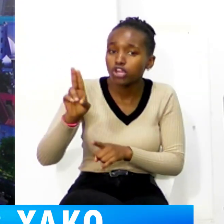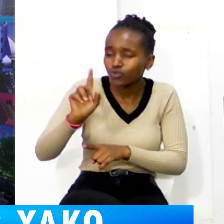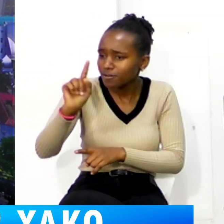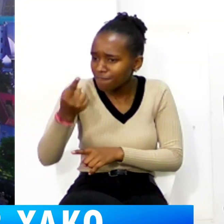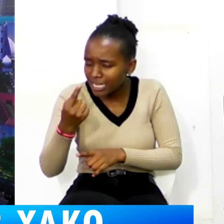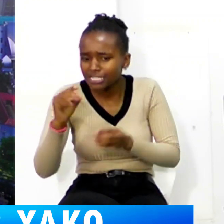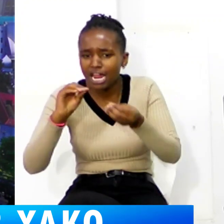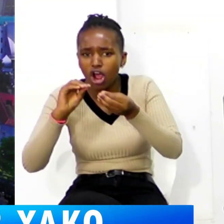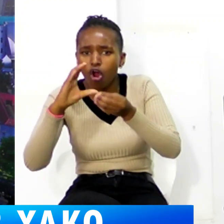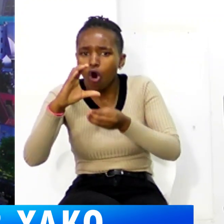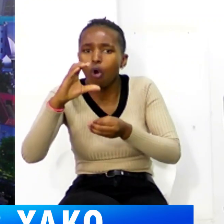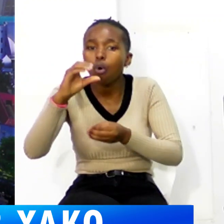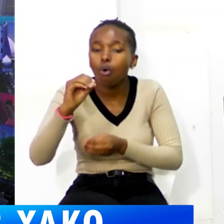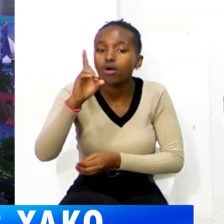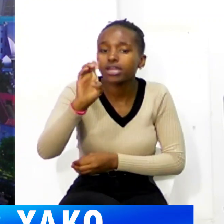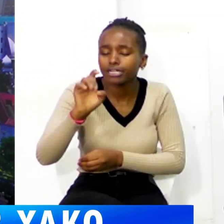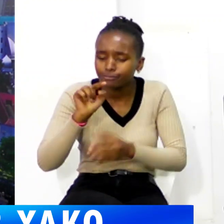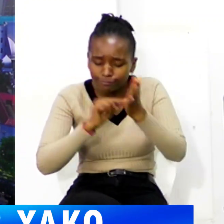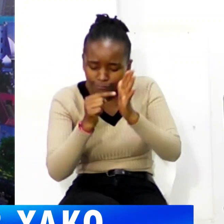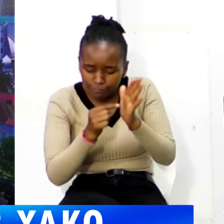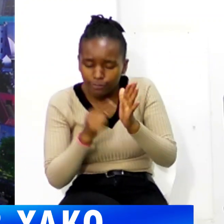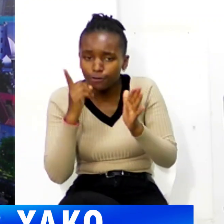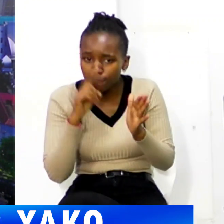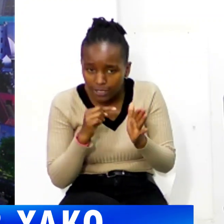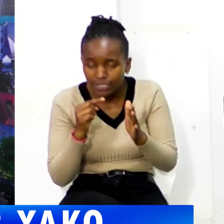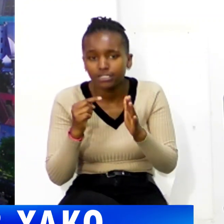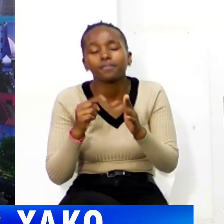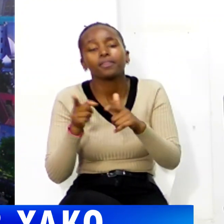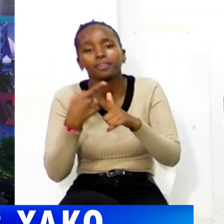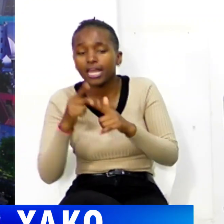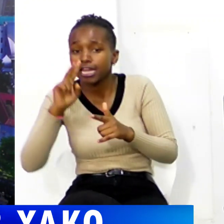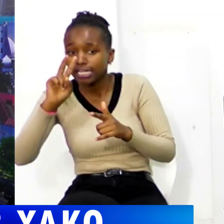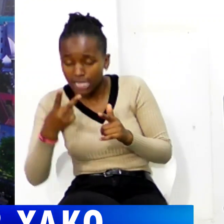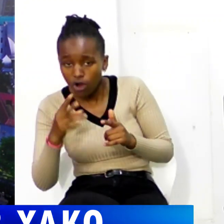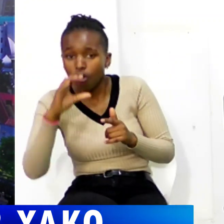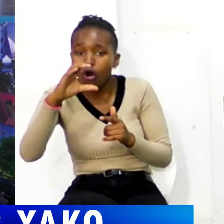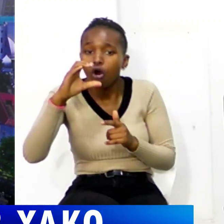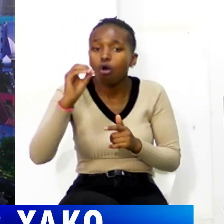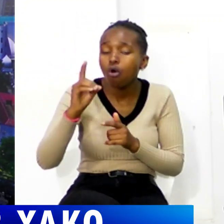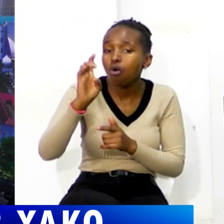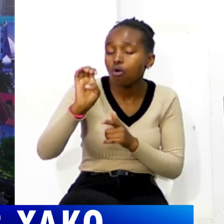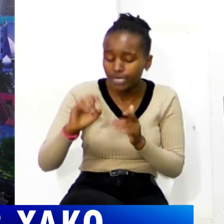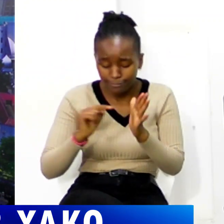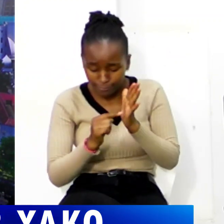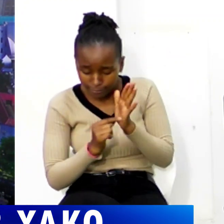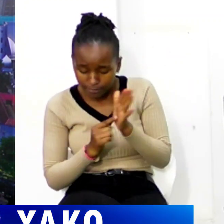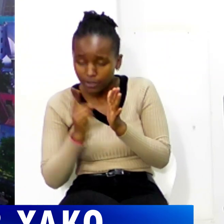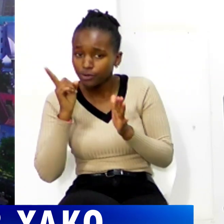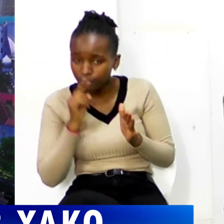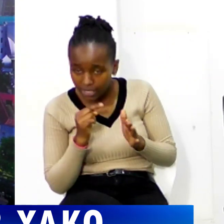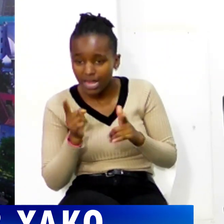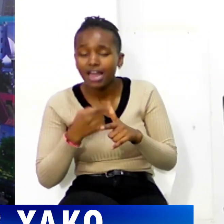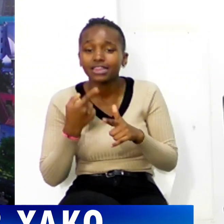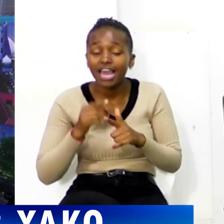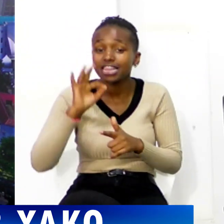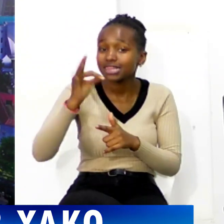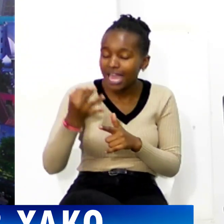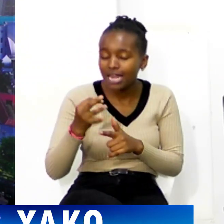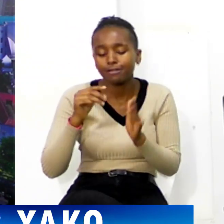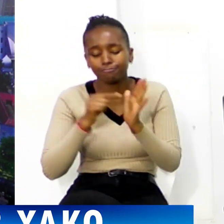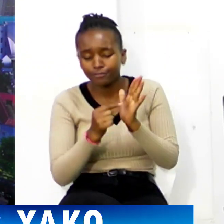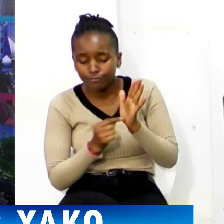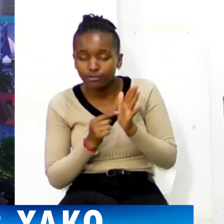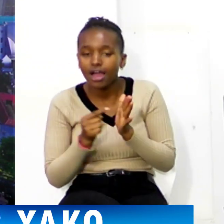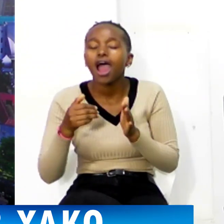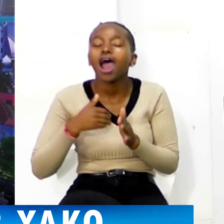digits, enter, and then now you put your token. Then that way you will have transition. But Mwololo, just before I close on that, I also